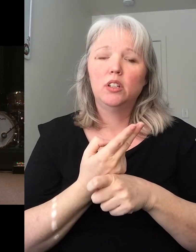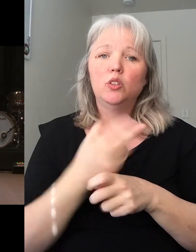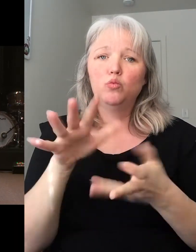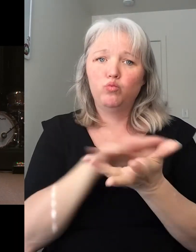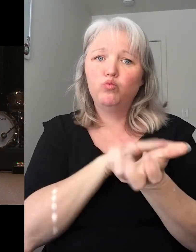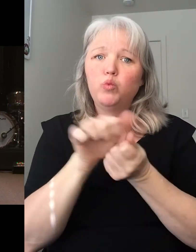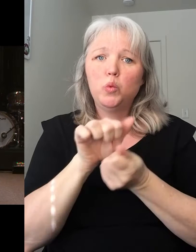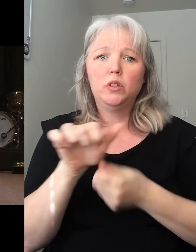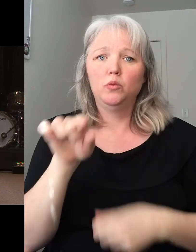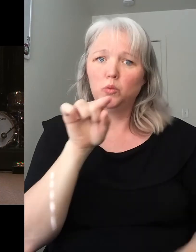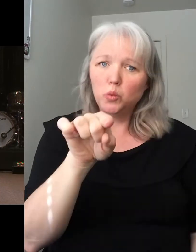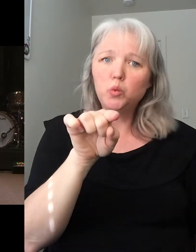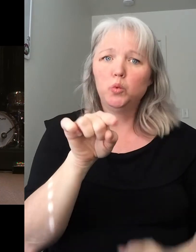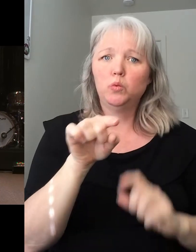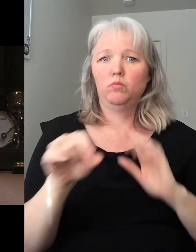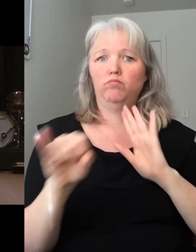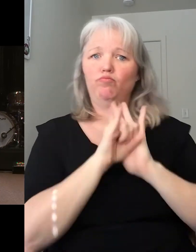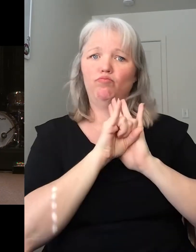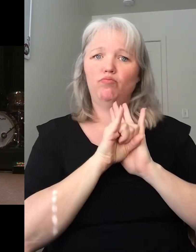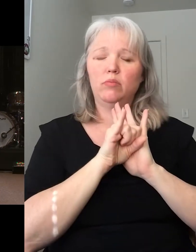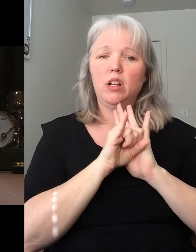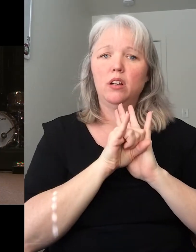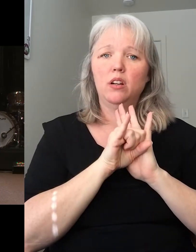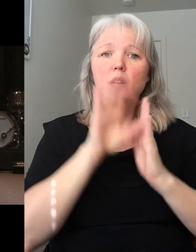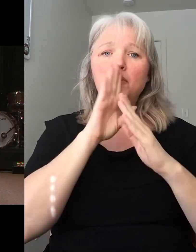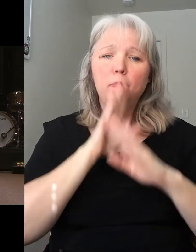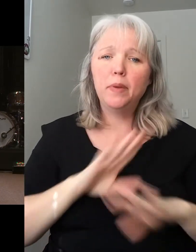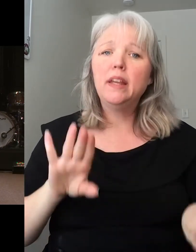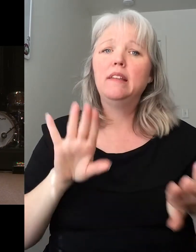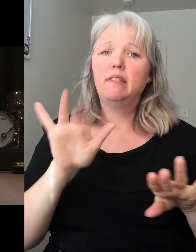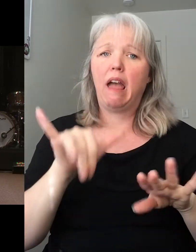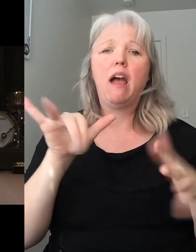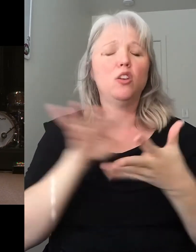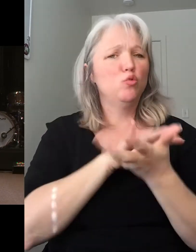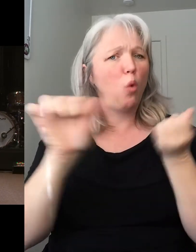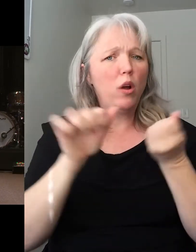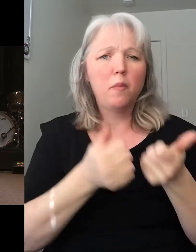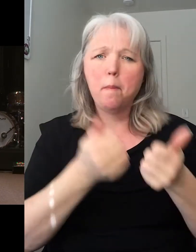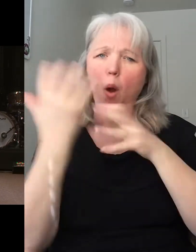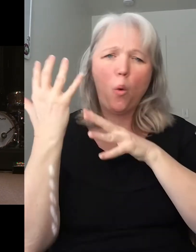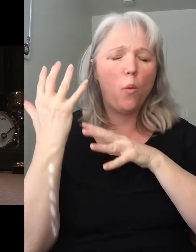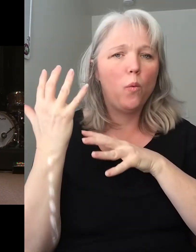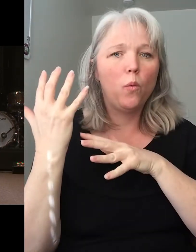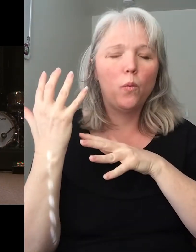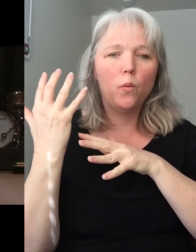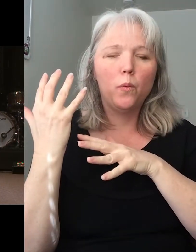you in the lives of others and destroy the peace that you would desire in your life.